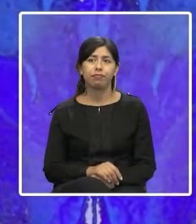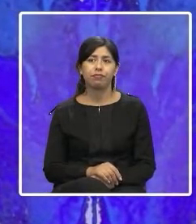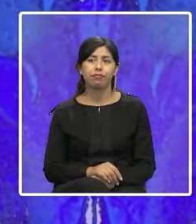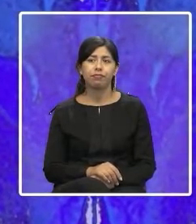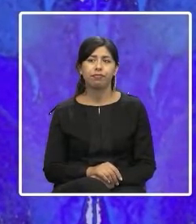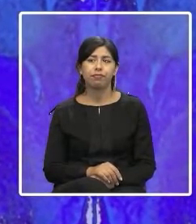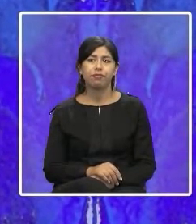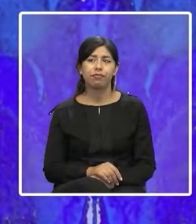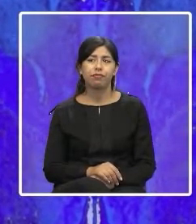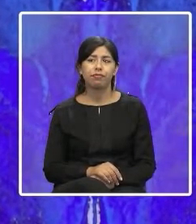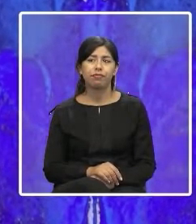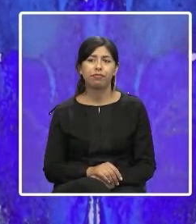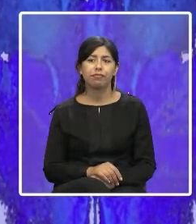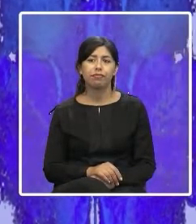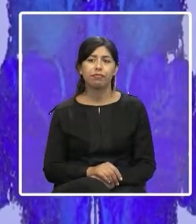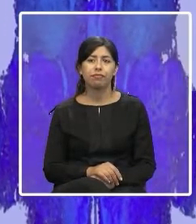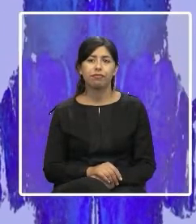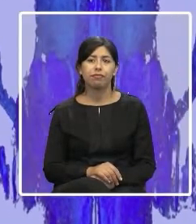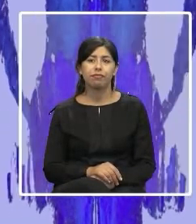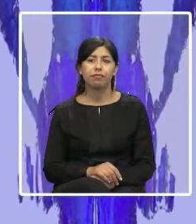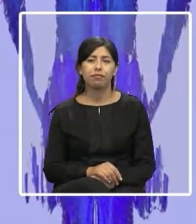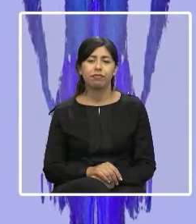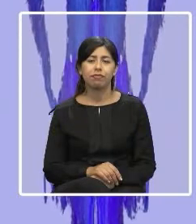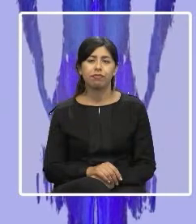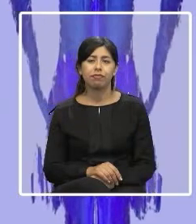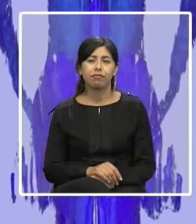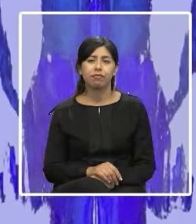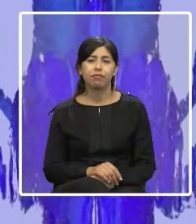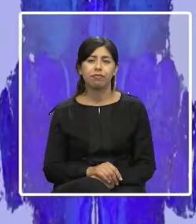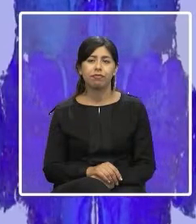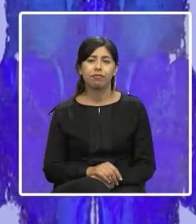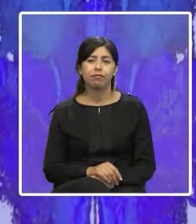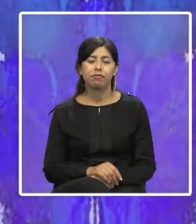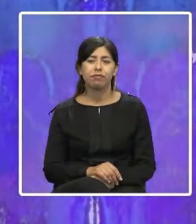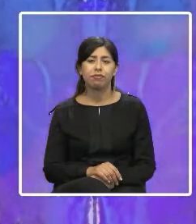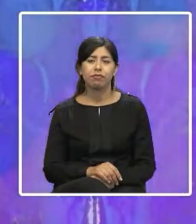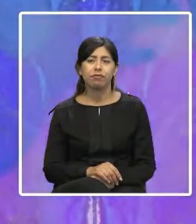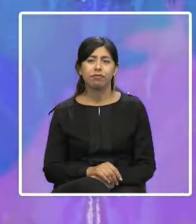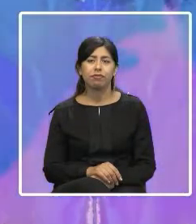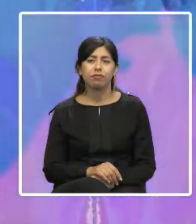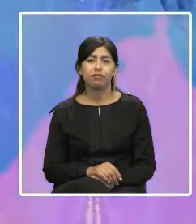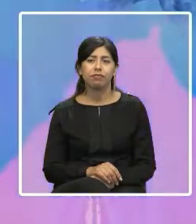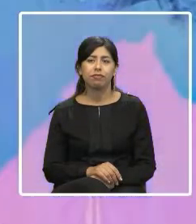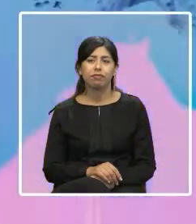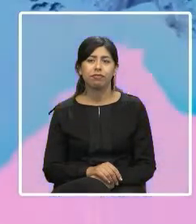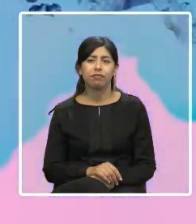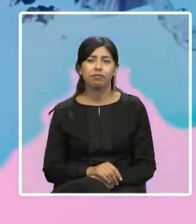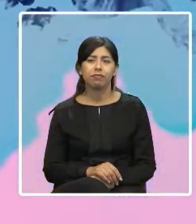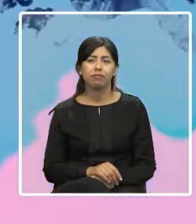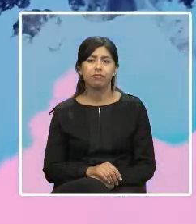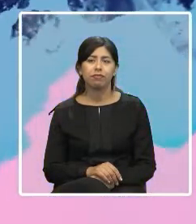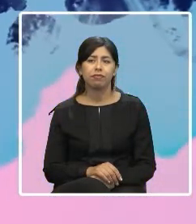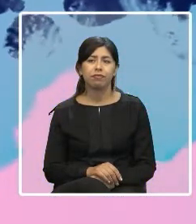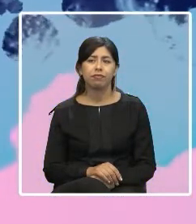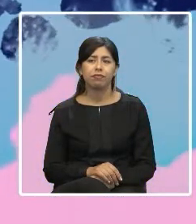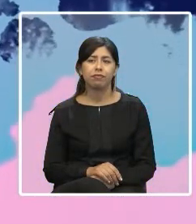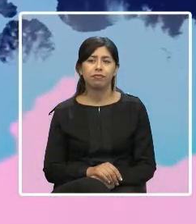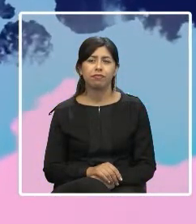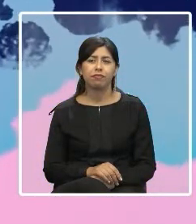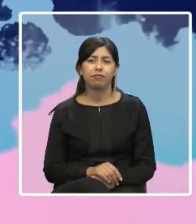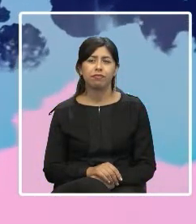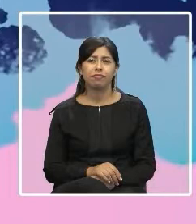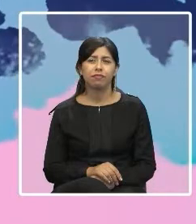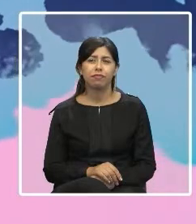those concerning emotional and behavioral manipulation. AI nudging is context-dependent and